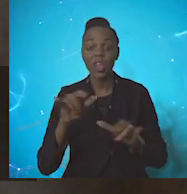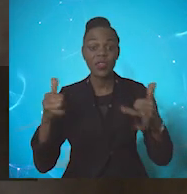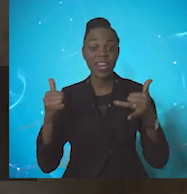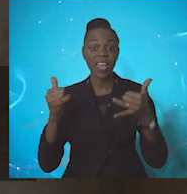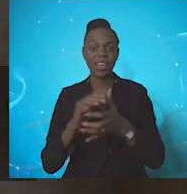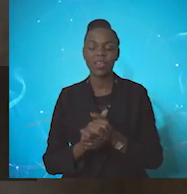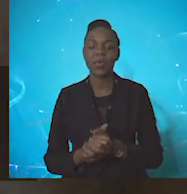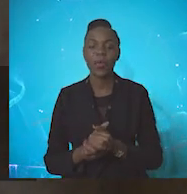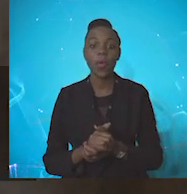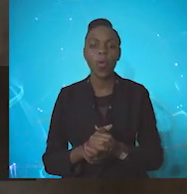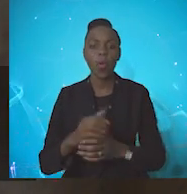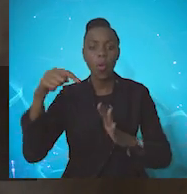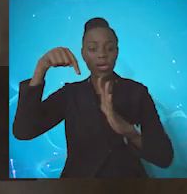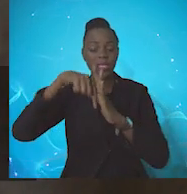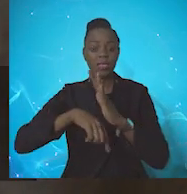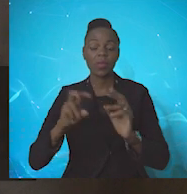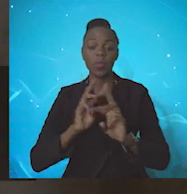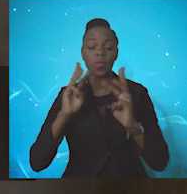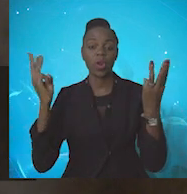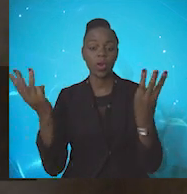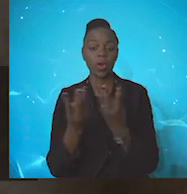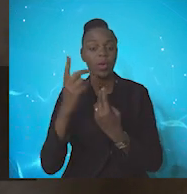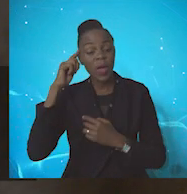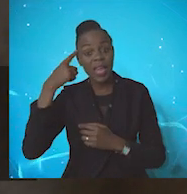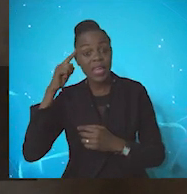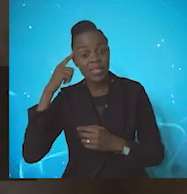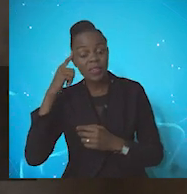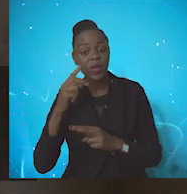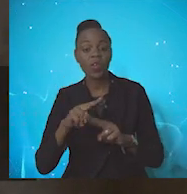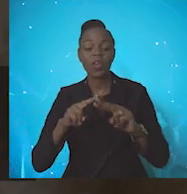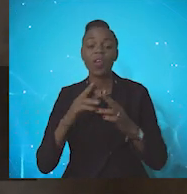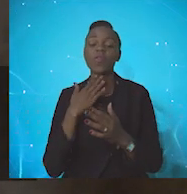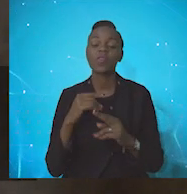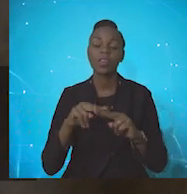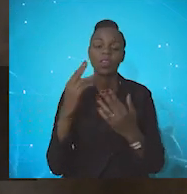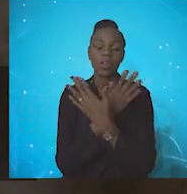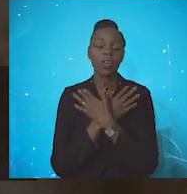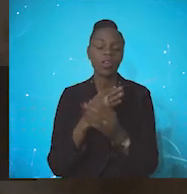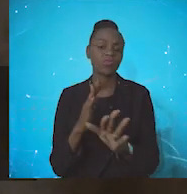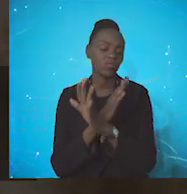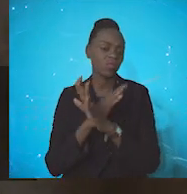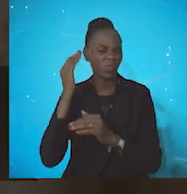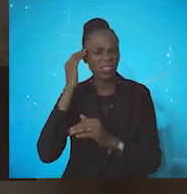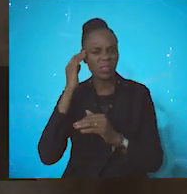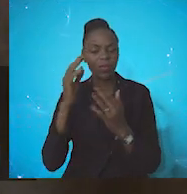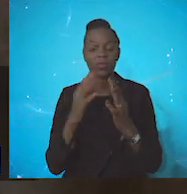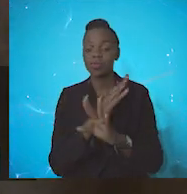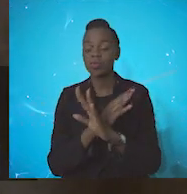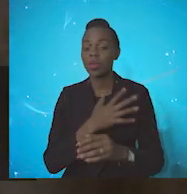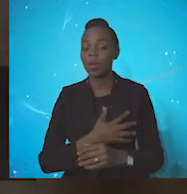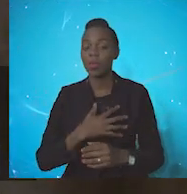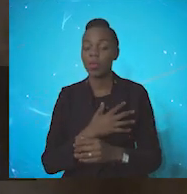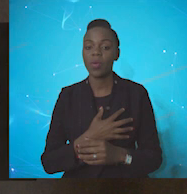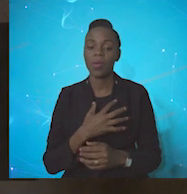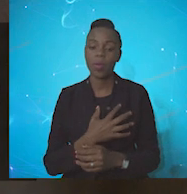Are you ready to dive into a world where expertise meets compassion and knowledge saves lives? Welcome to an